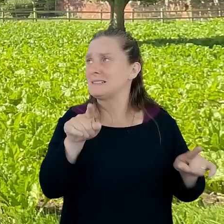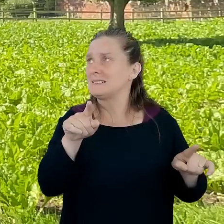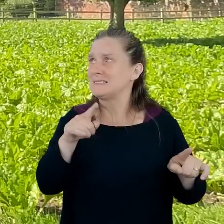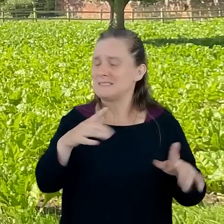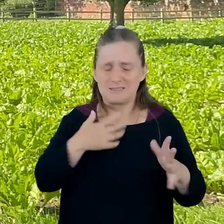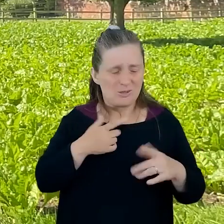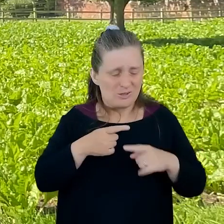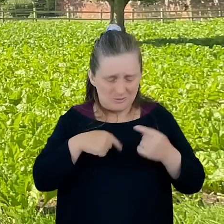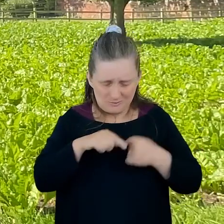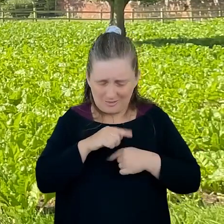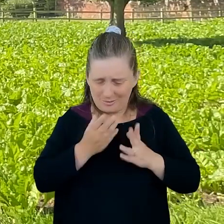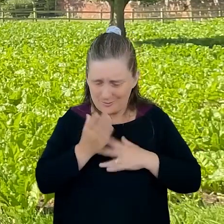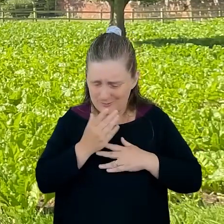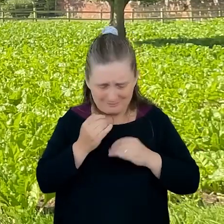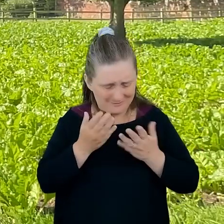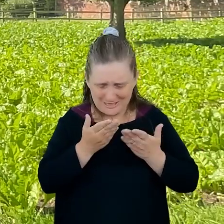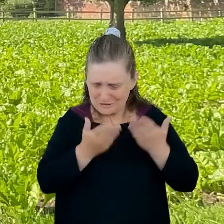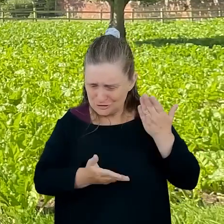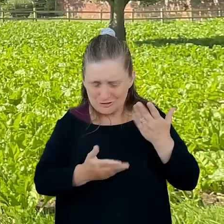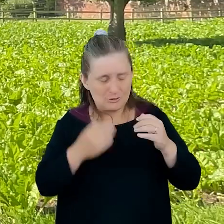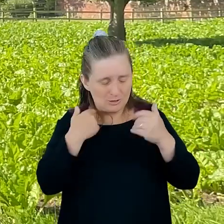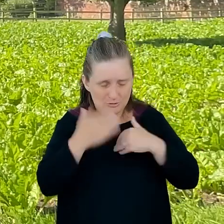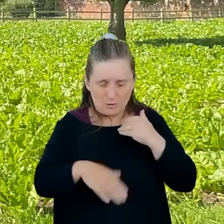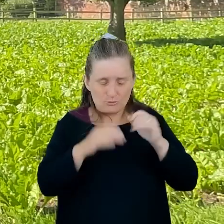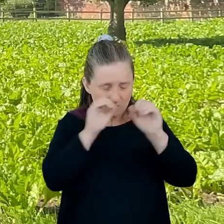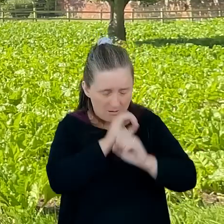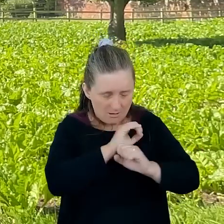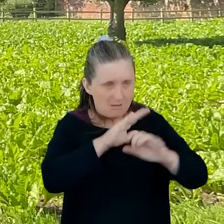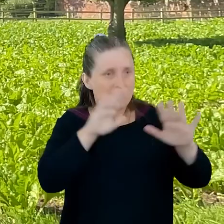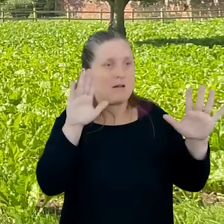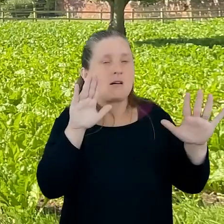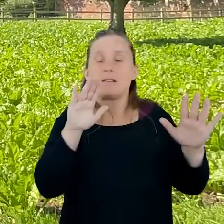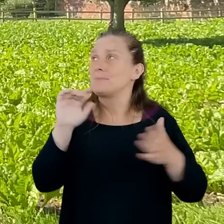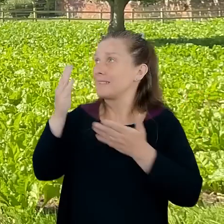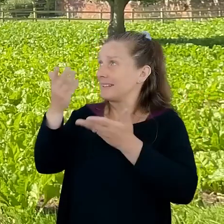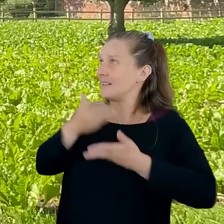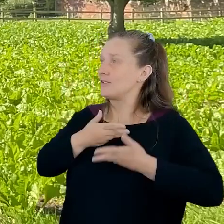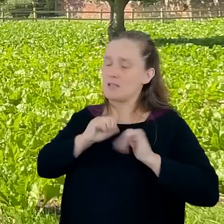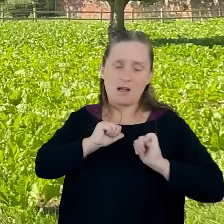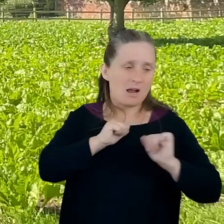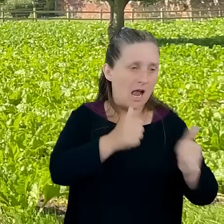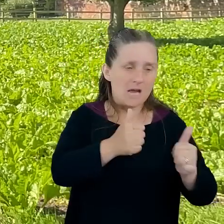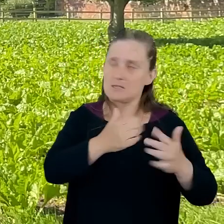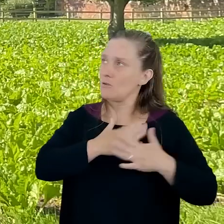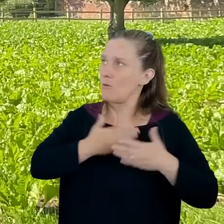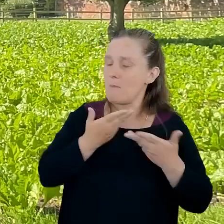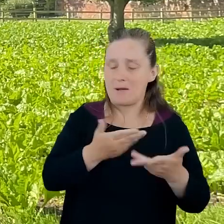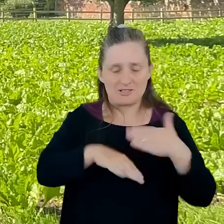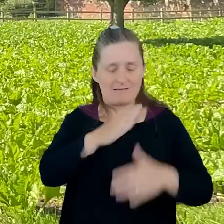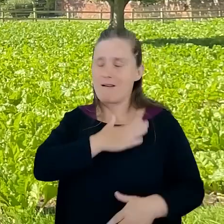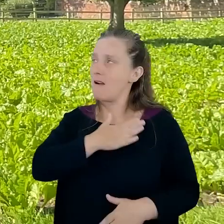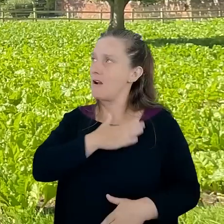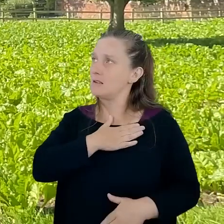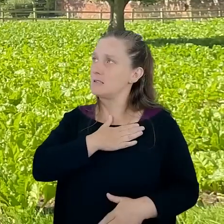the injustice we cause through our inability to see the bigger picture. Give us kindness and compassion in our